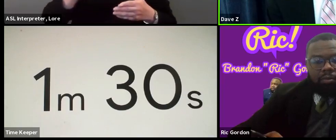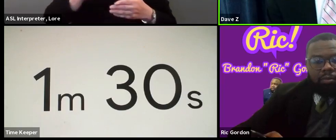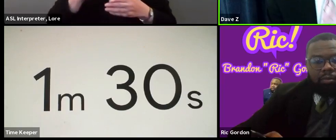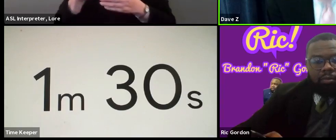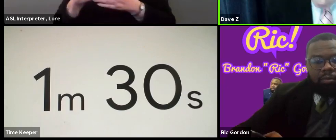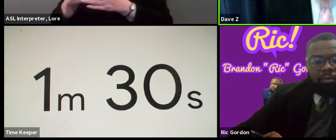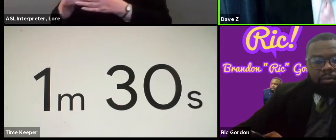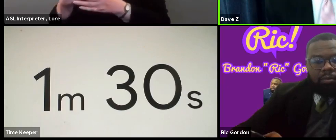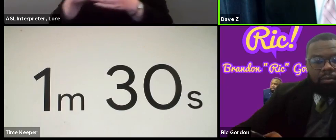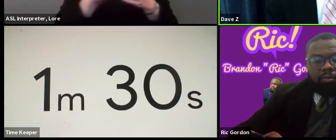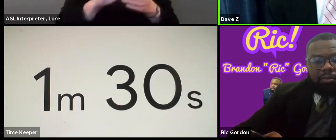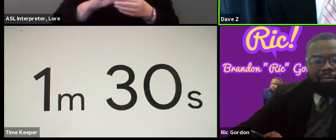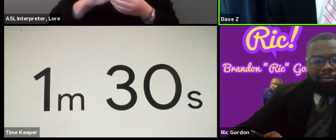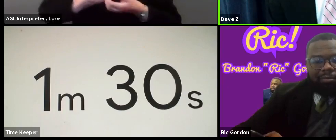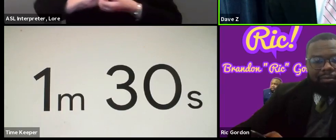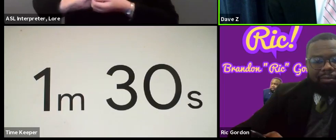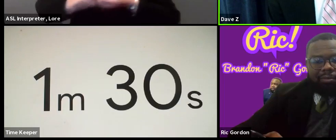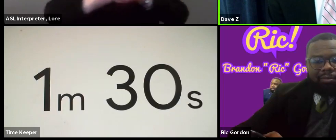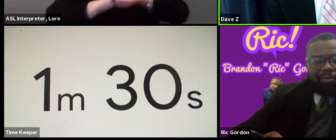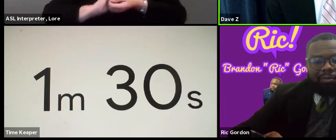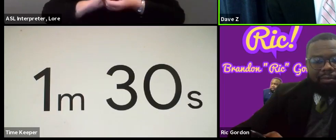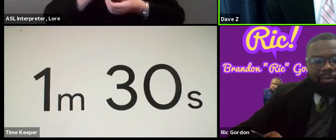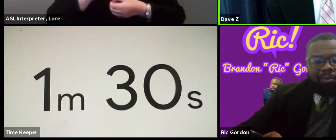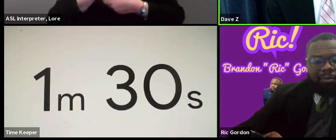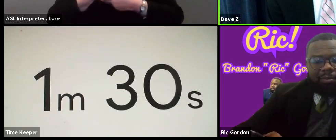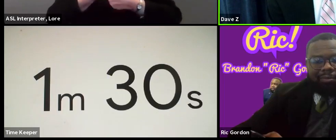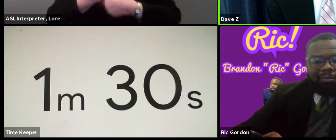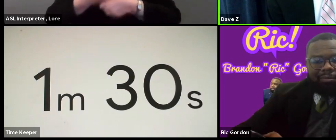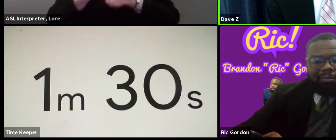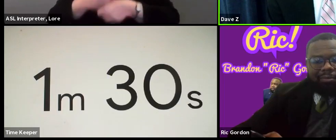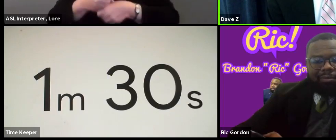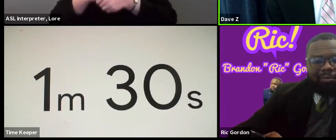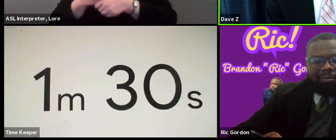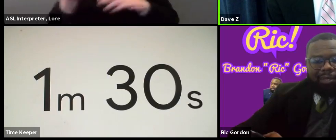collaborative, and productive body.